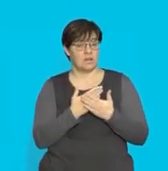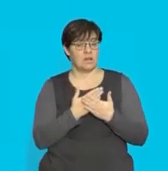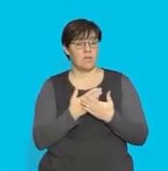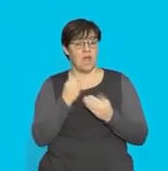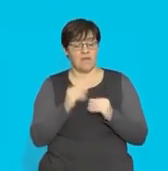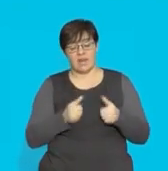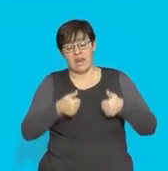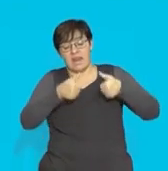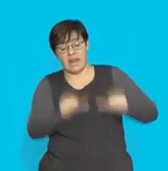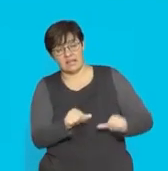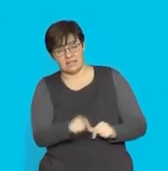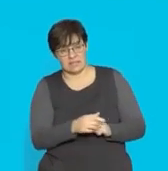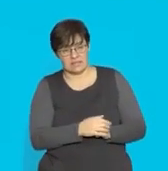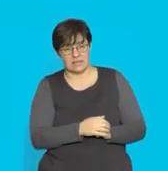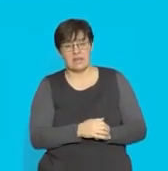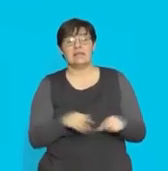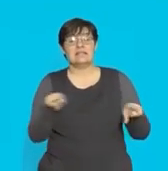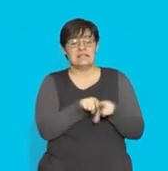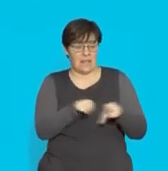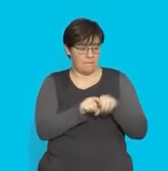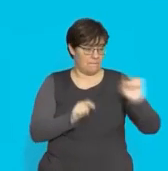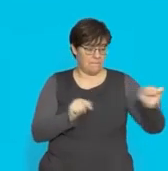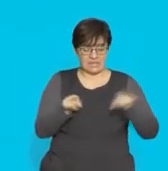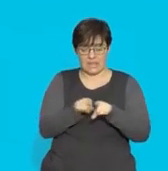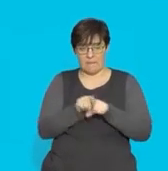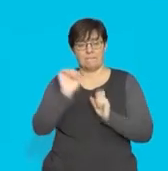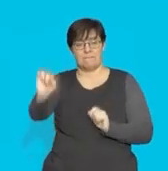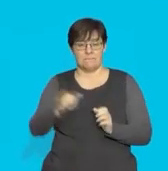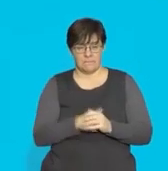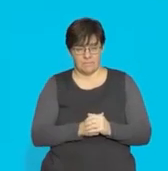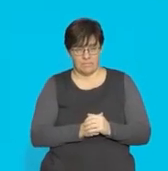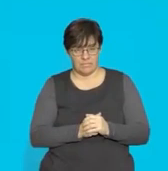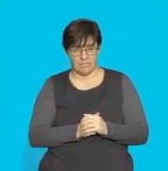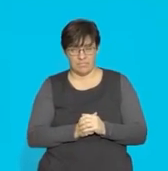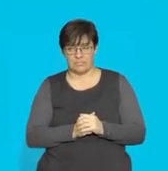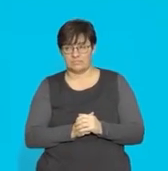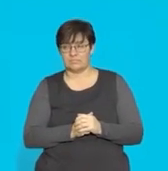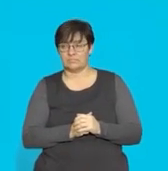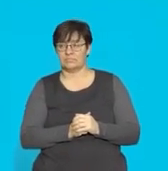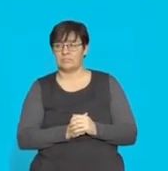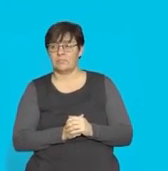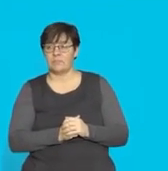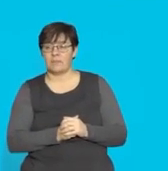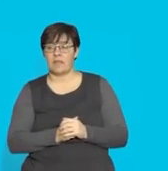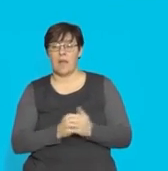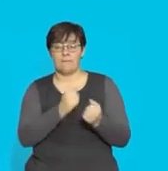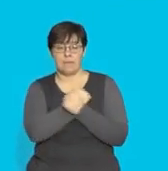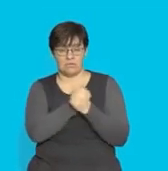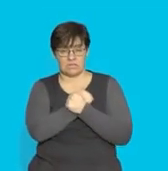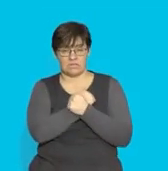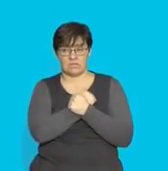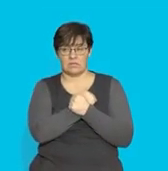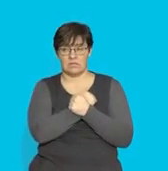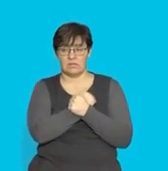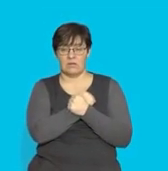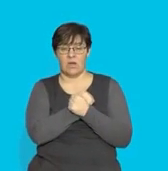possibility that we have in the next generation is the same characteristic appearing. And so in this case, when these